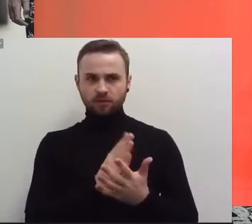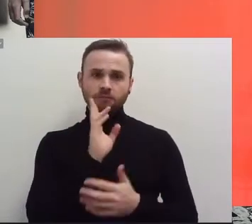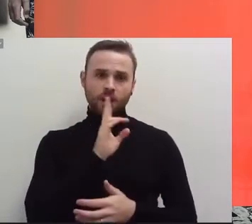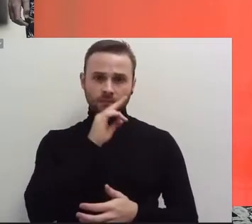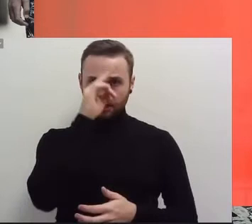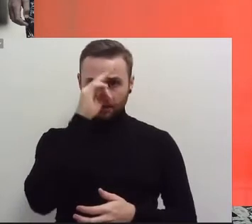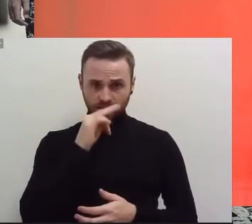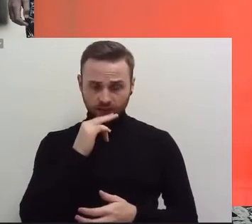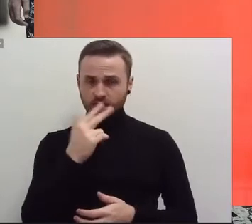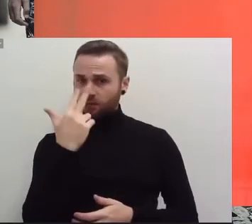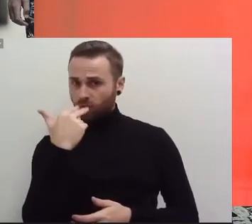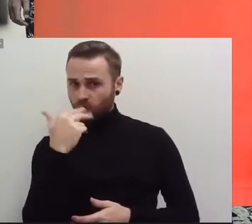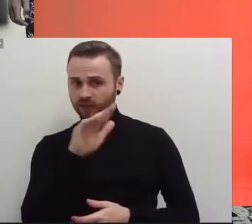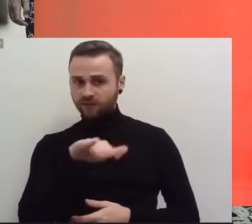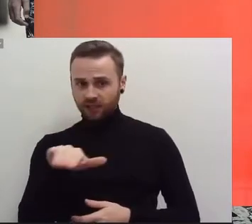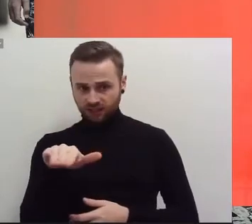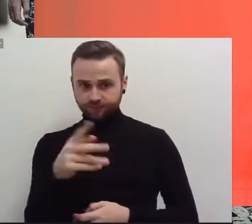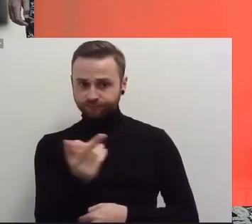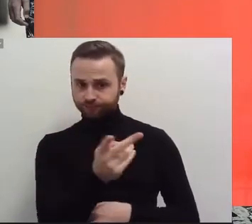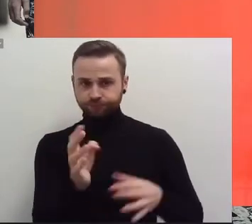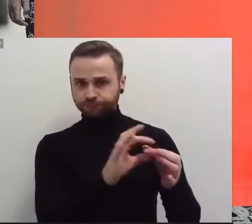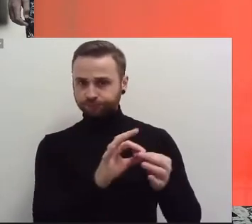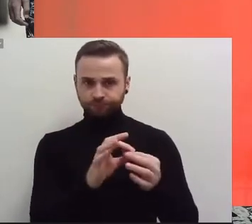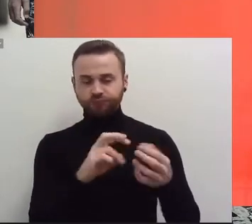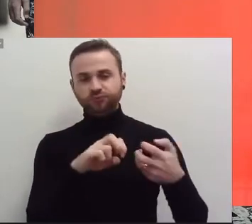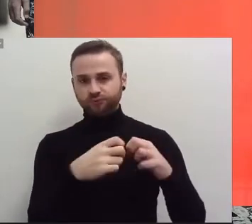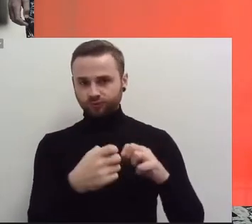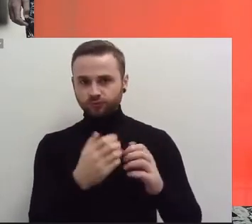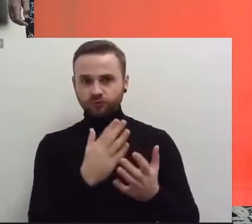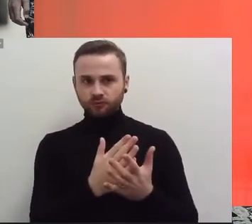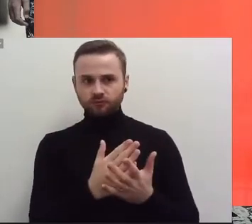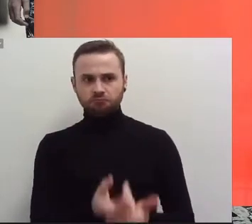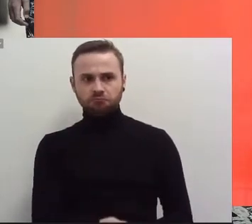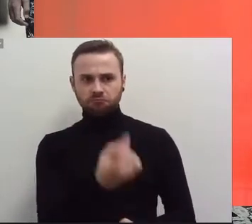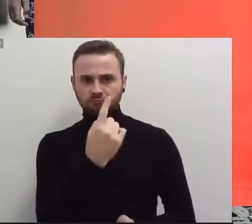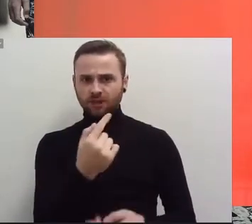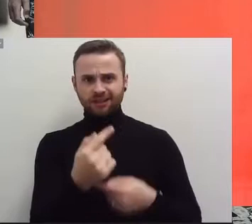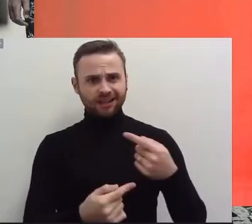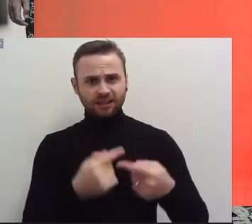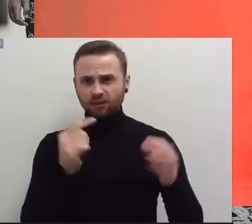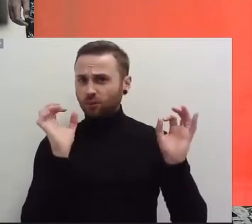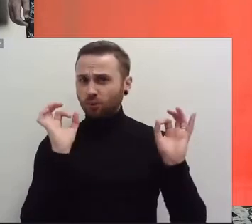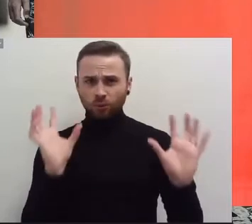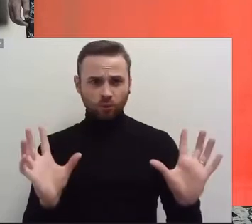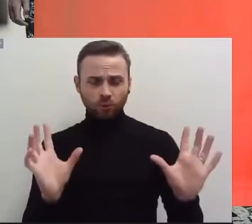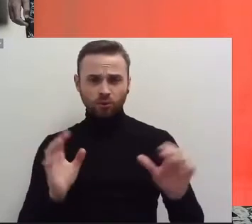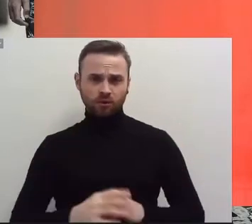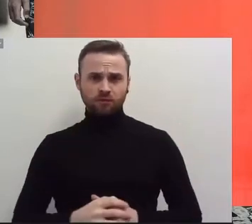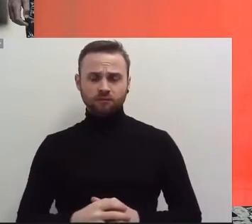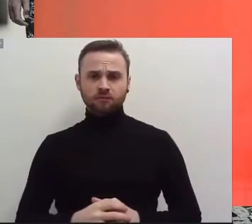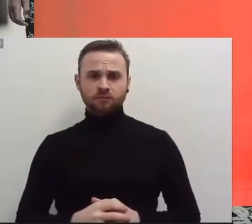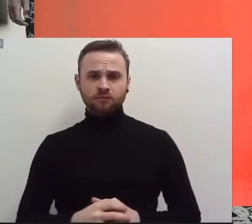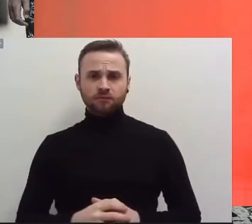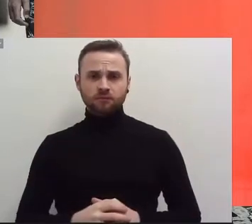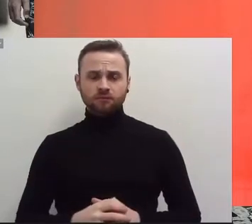eat together, they don't do lots of things together, and this is the way how we can encourage them to feel. They don't have